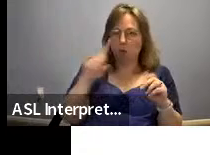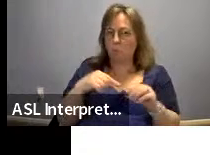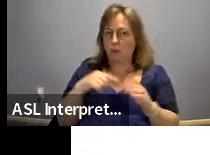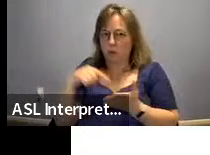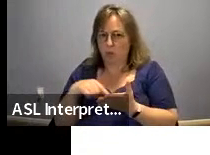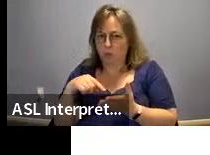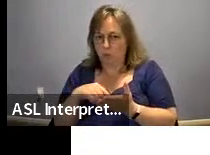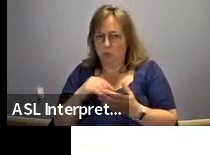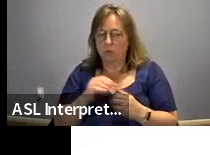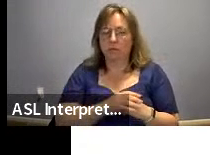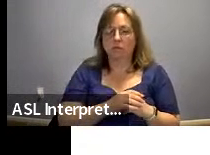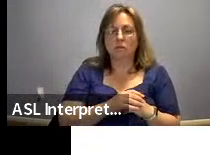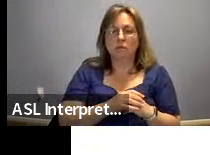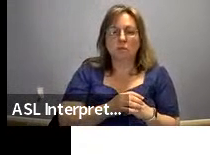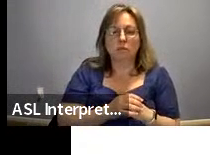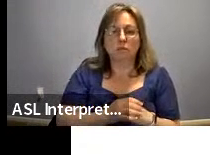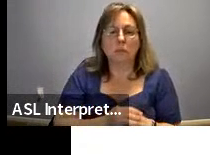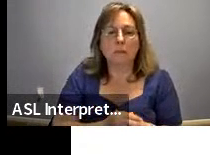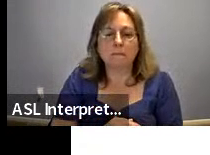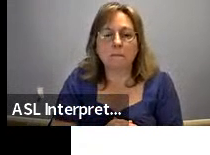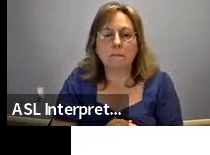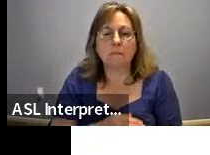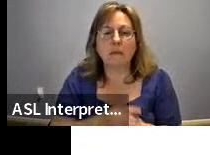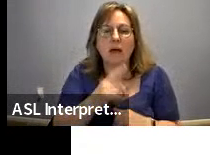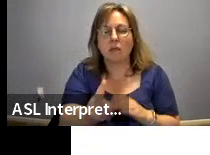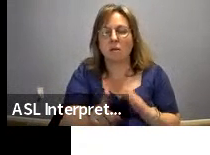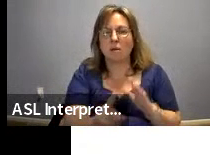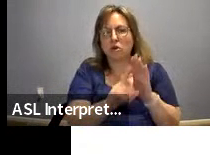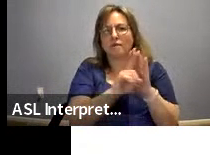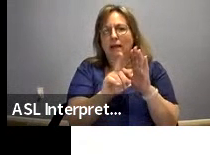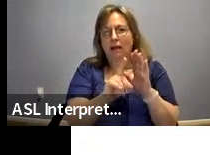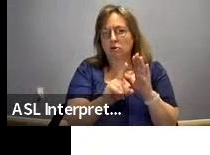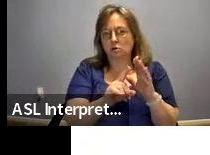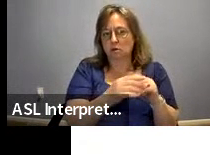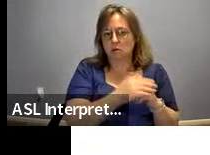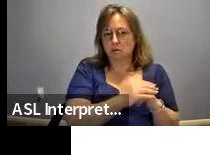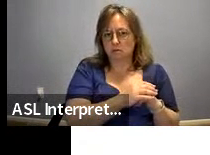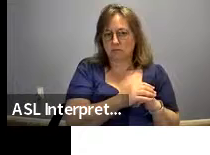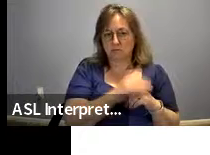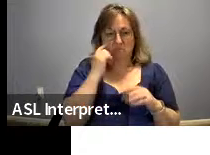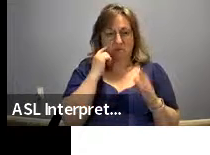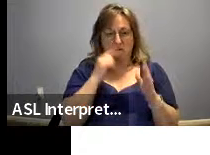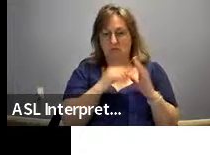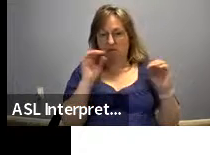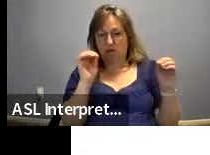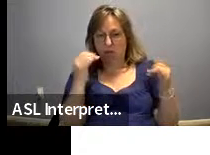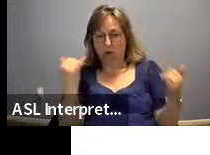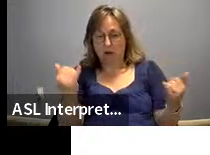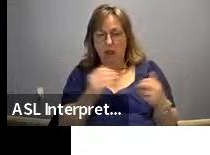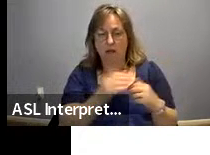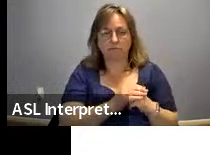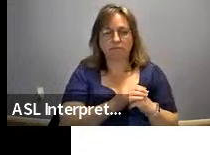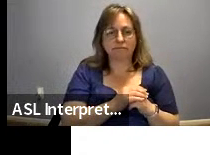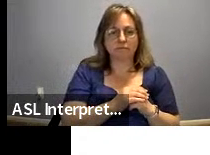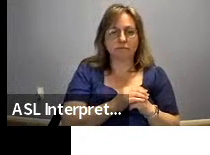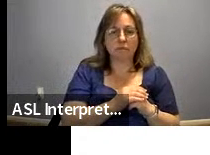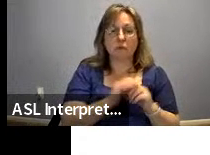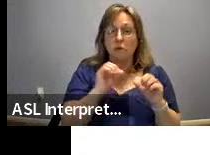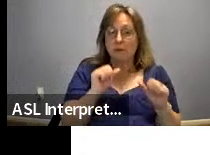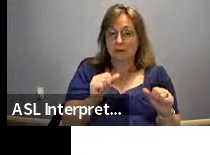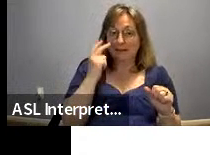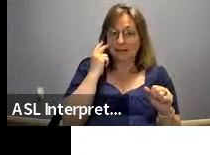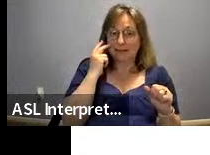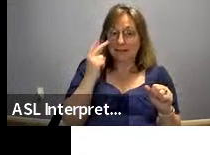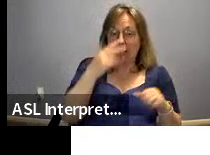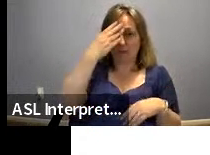And here are the alerts. We notice that there's nothing that we're notified about now. Back in the course, we can also see the front